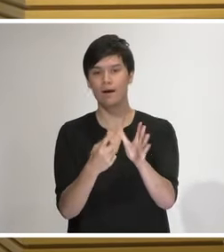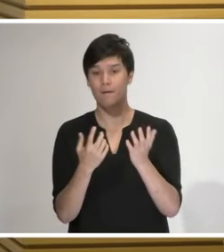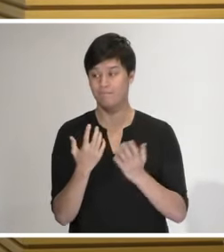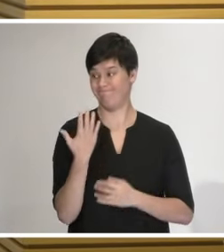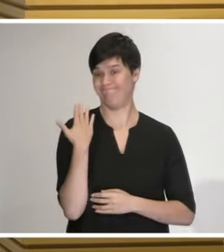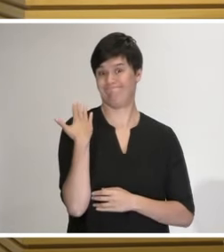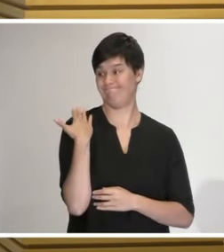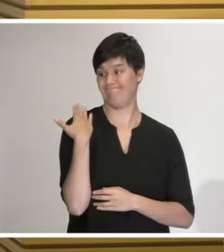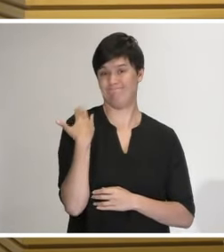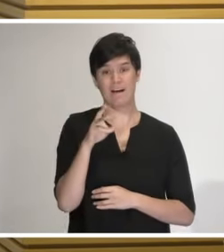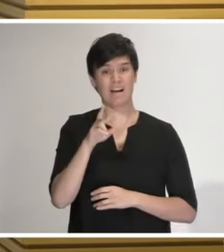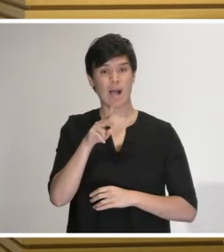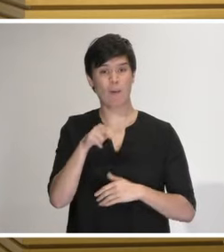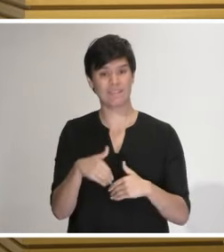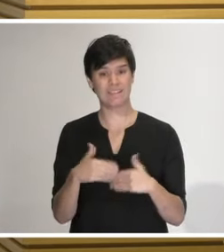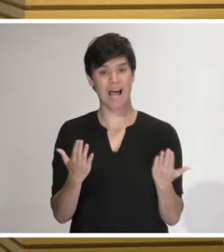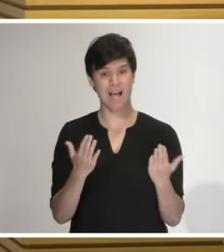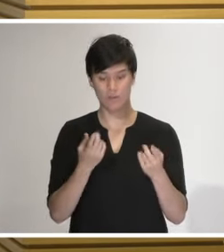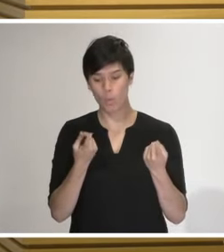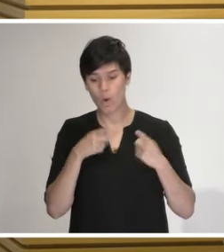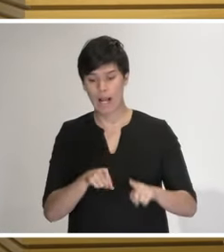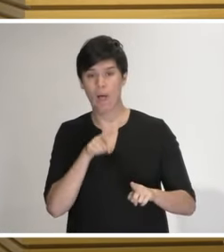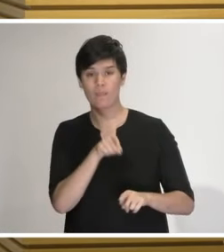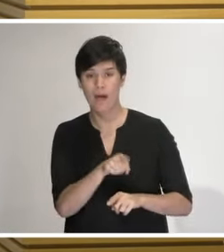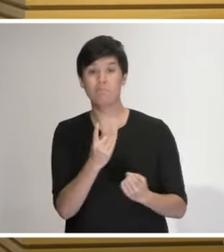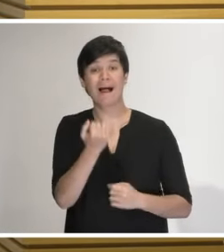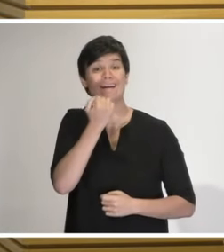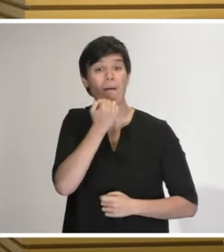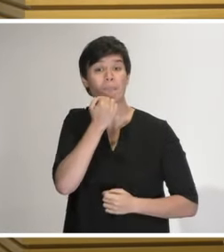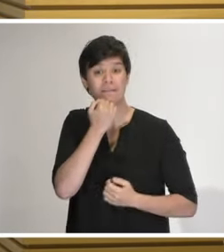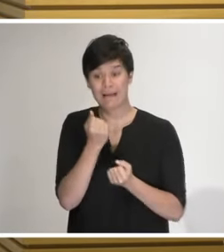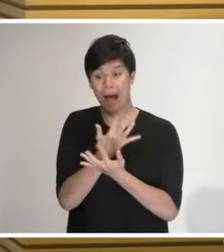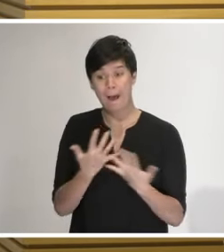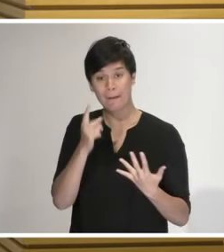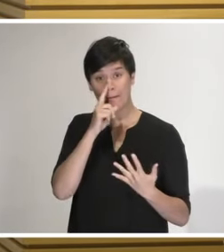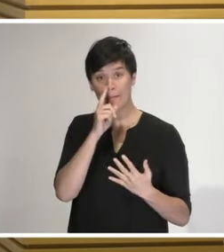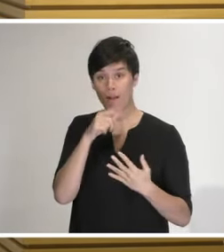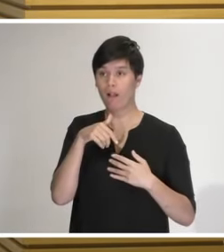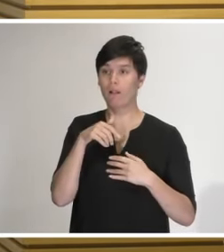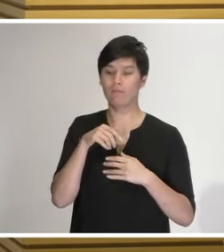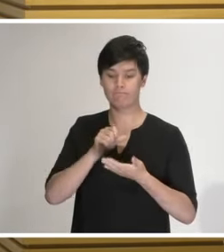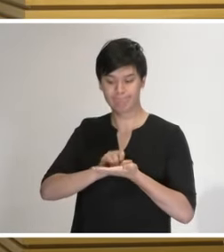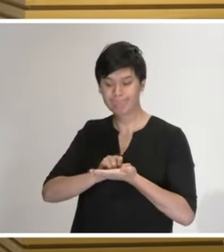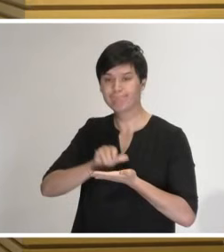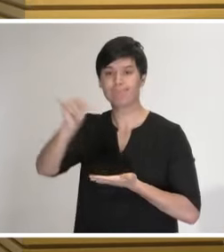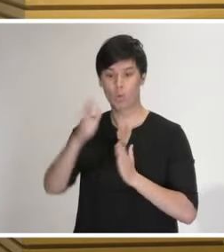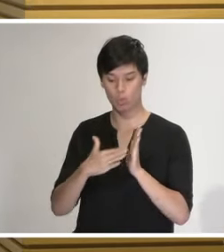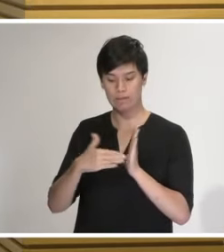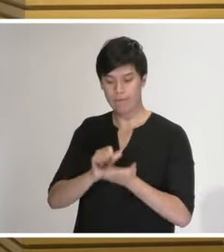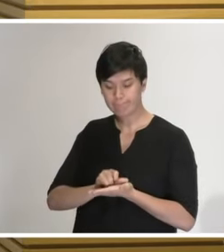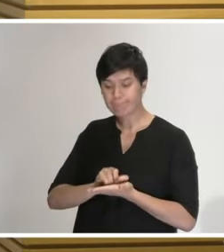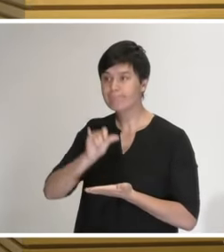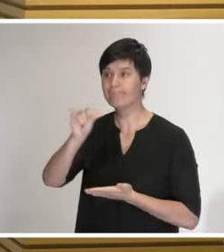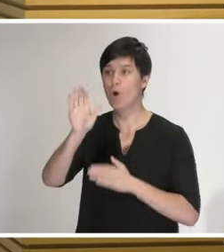into play over the last couple of days, but we can get some figures on what the number of people departing is, both on regular